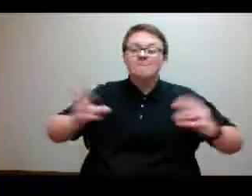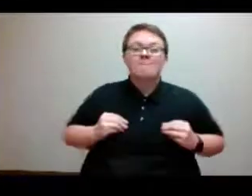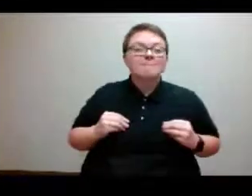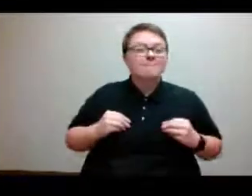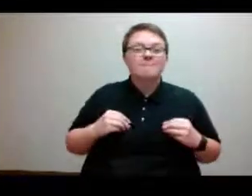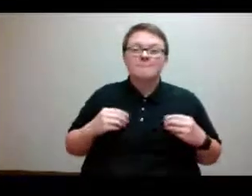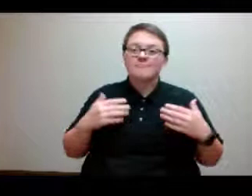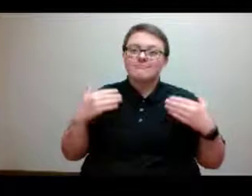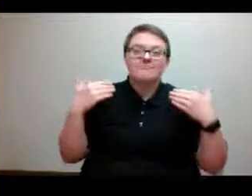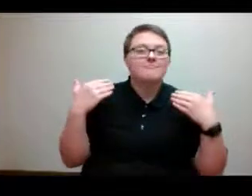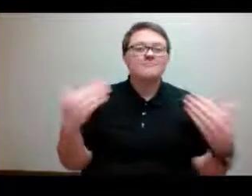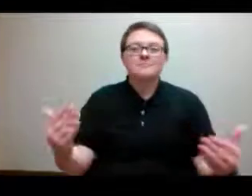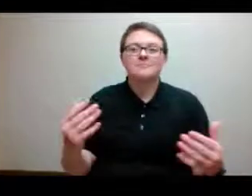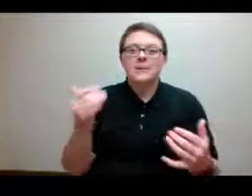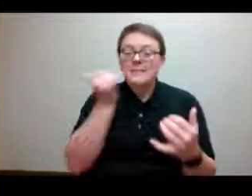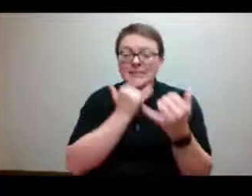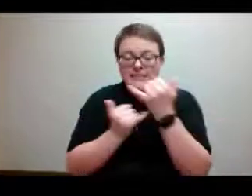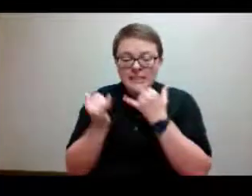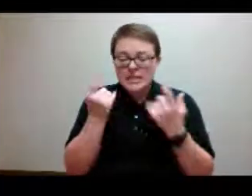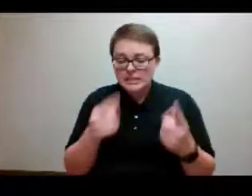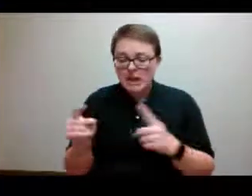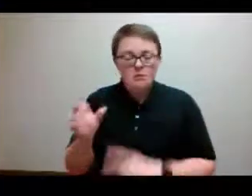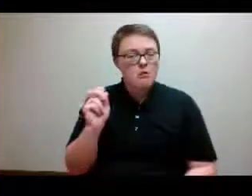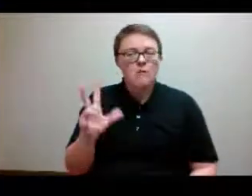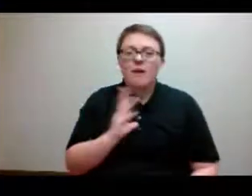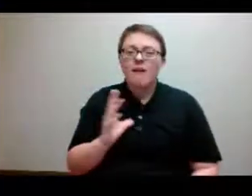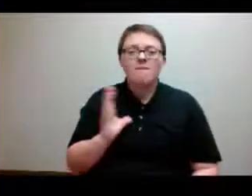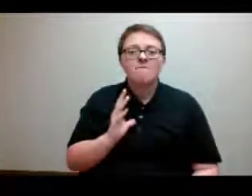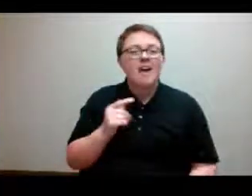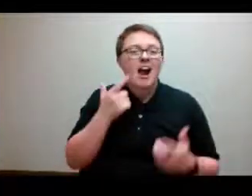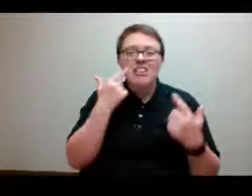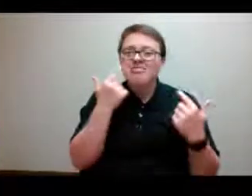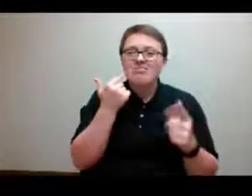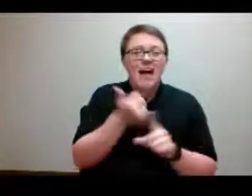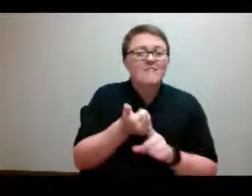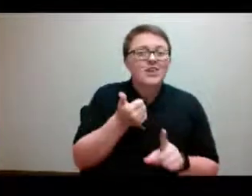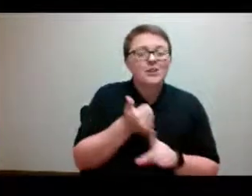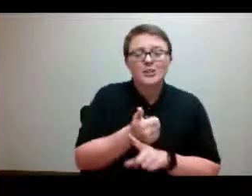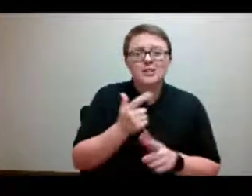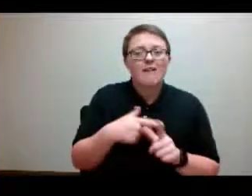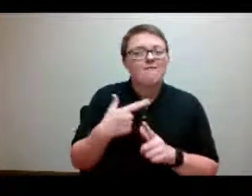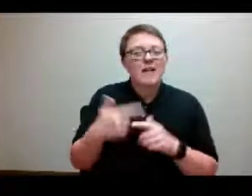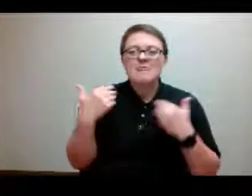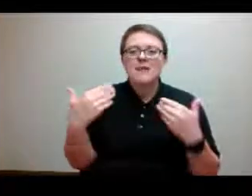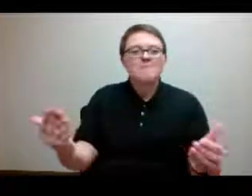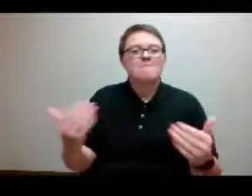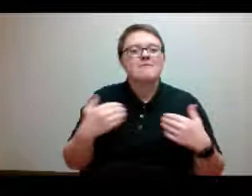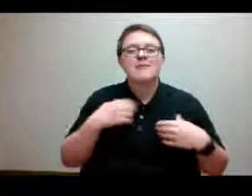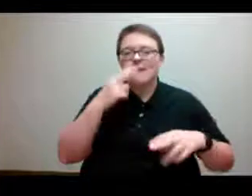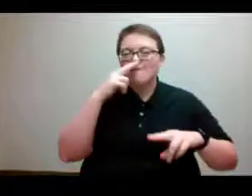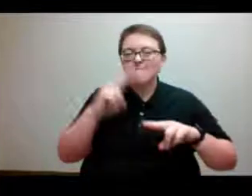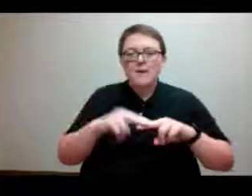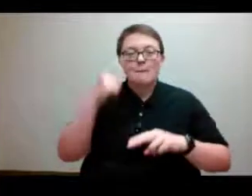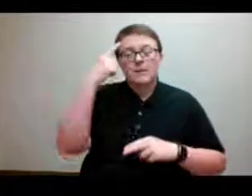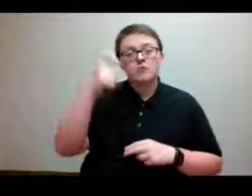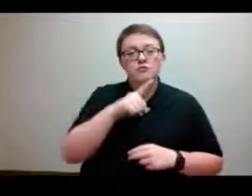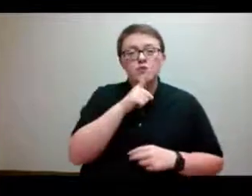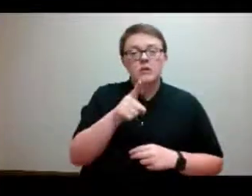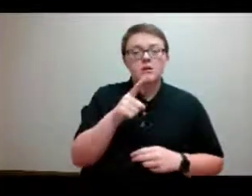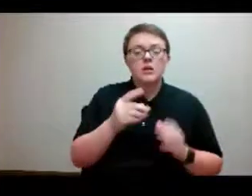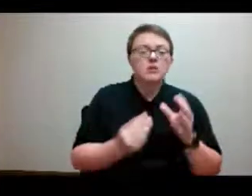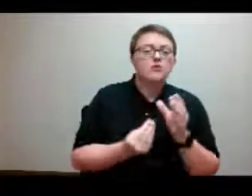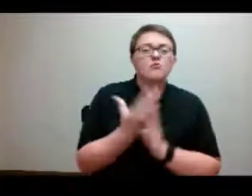the mistakes, be able to laugh at yourself and have fun with it, because it really is a growth process that we're all going